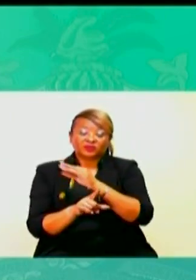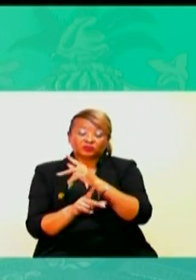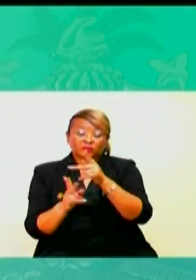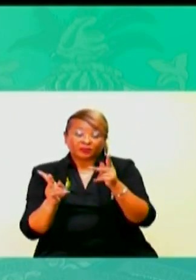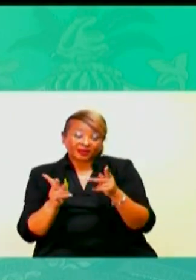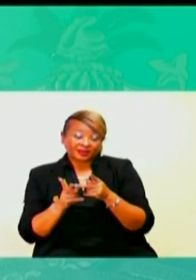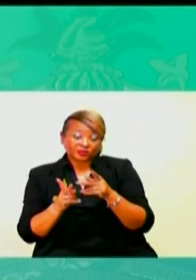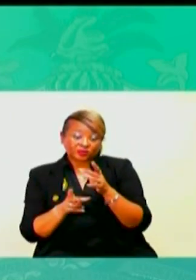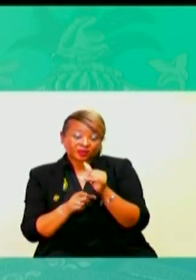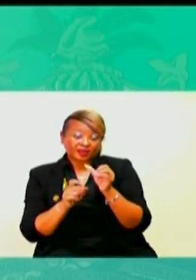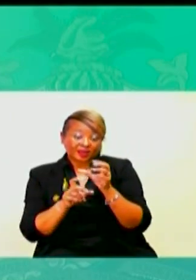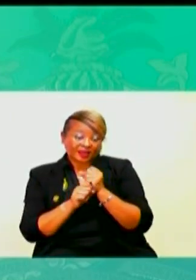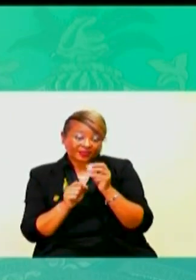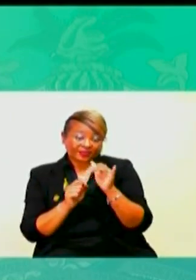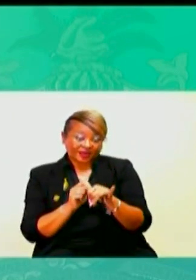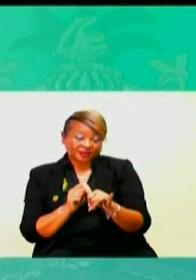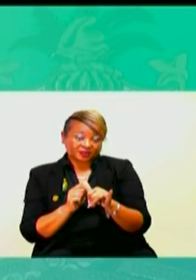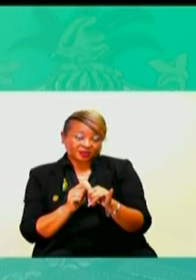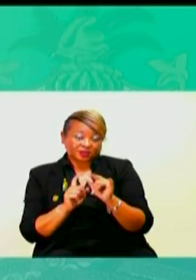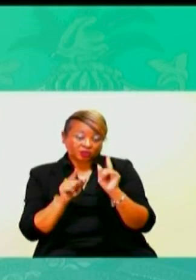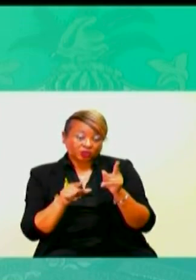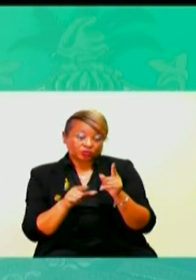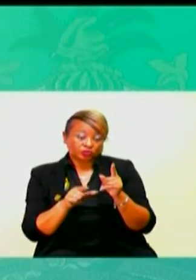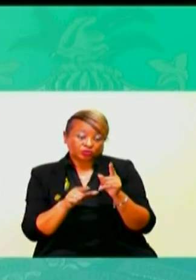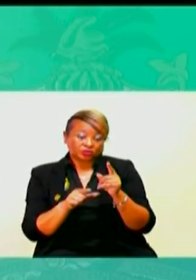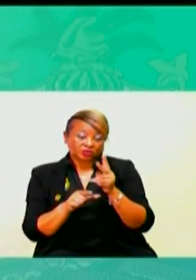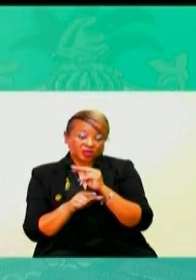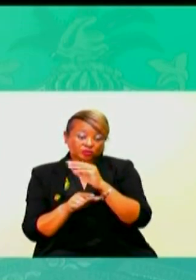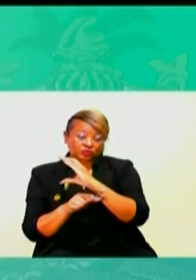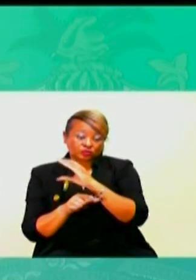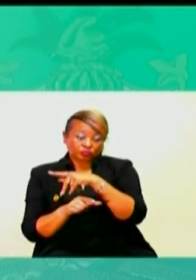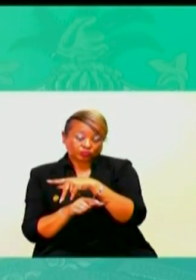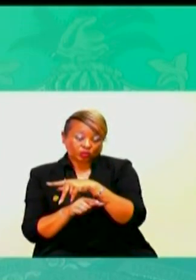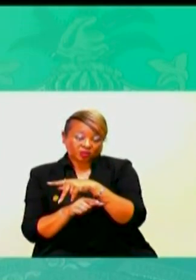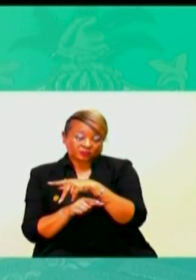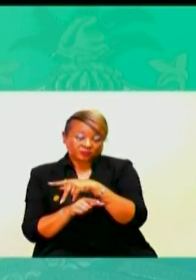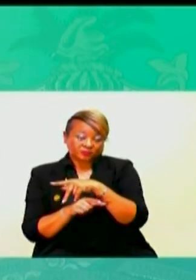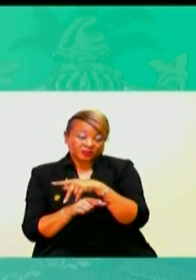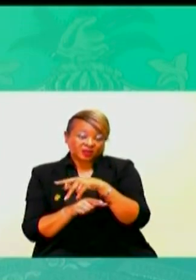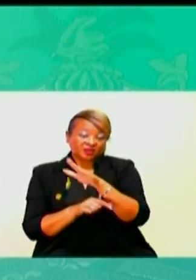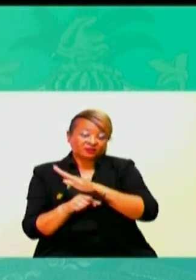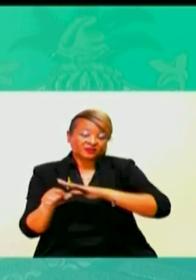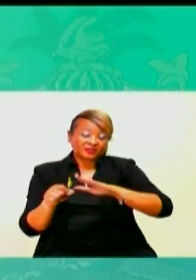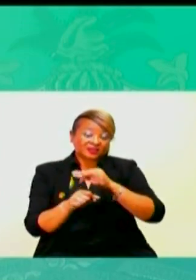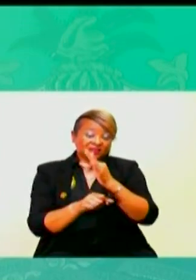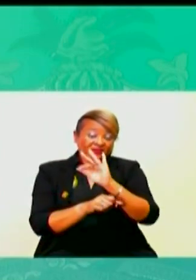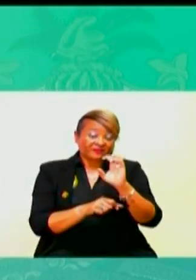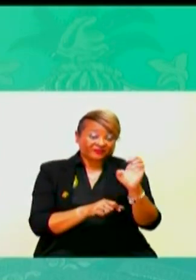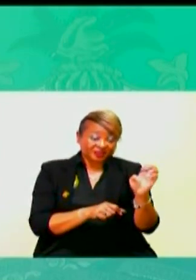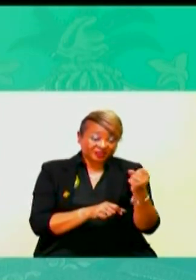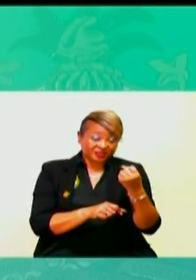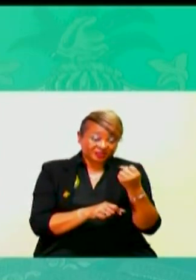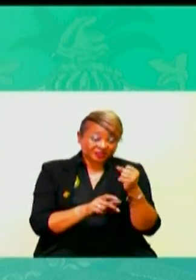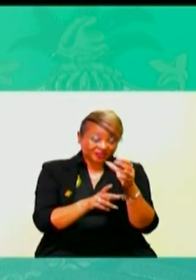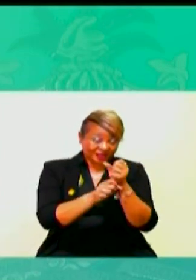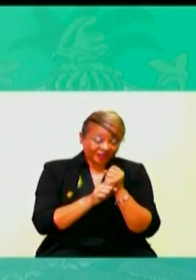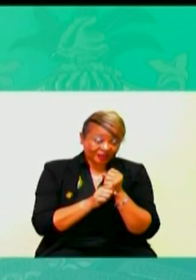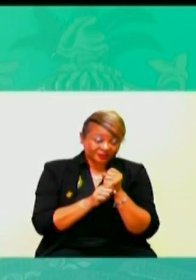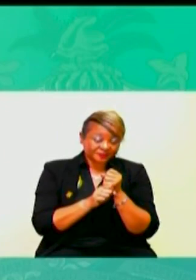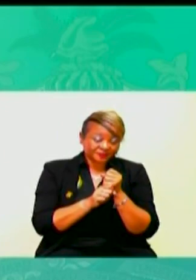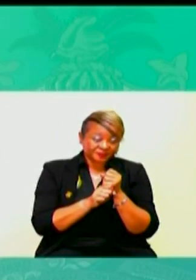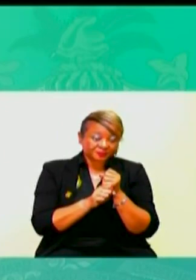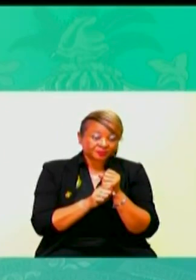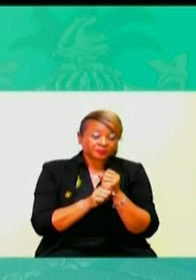that. It goes to the Nassau Cruise Port. The facility fees, they get that. Mm-hmm.